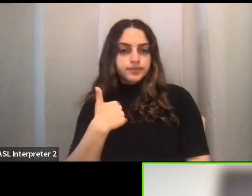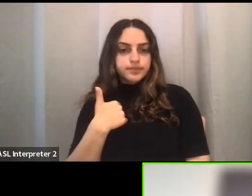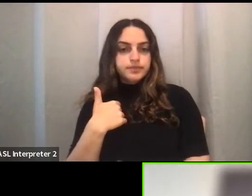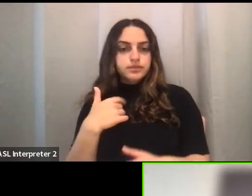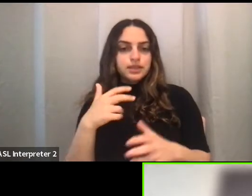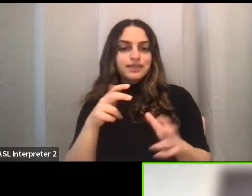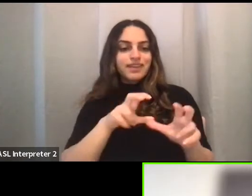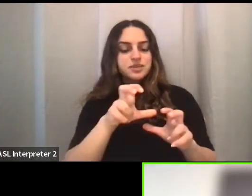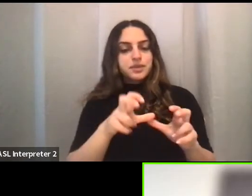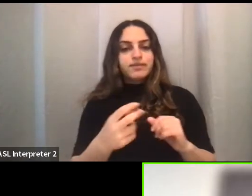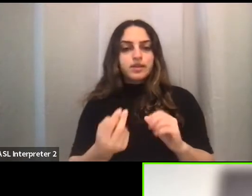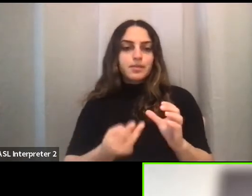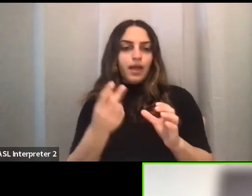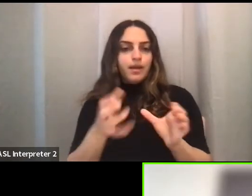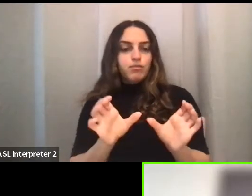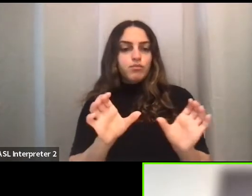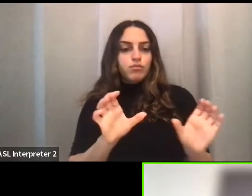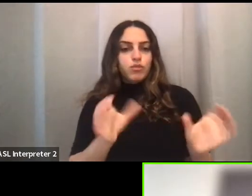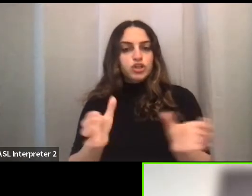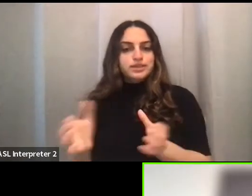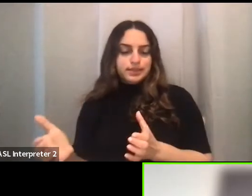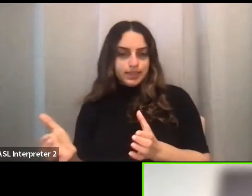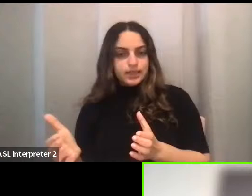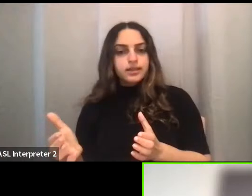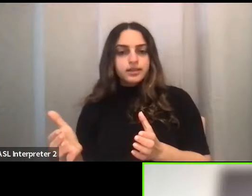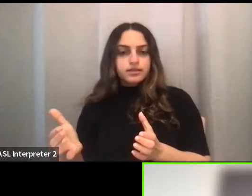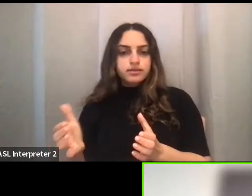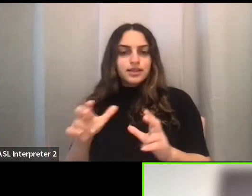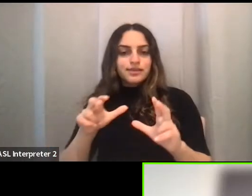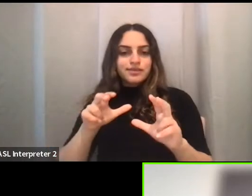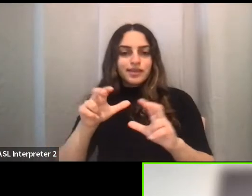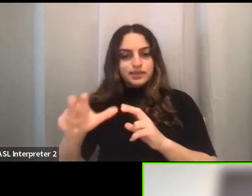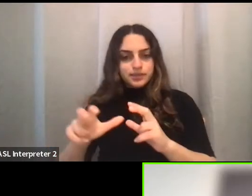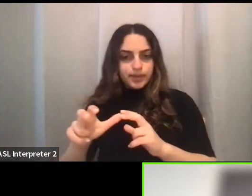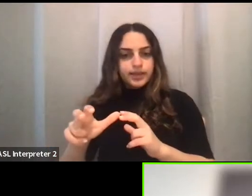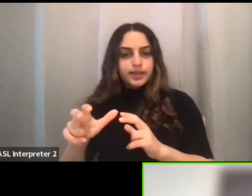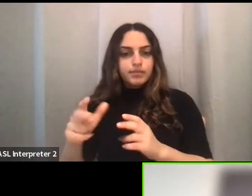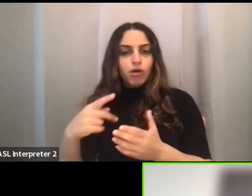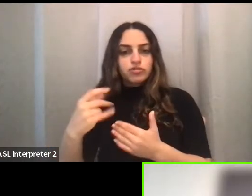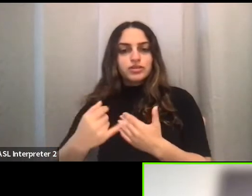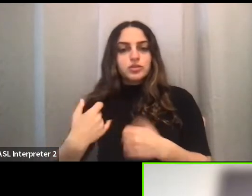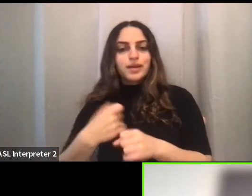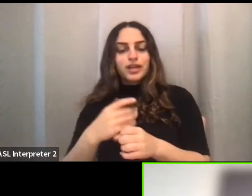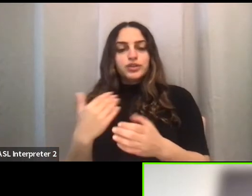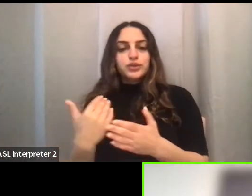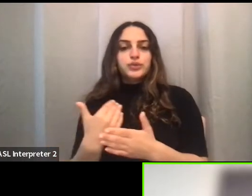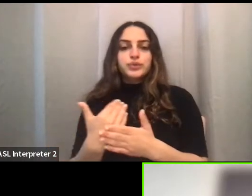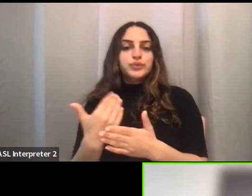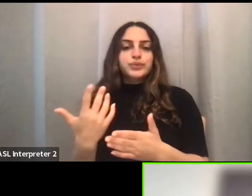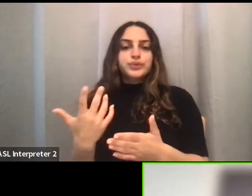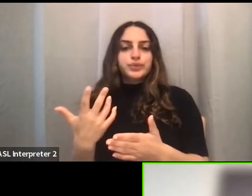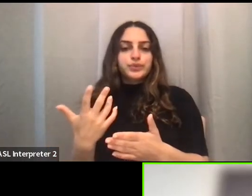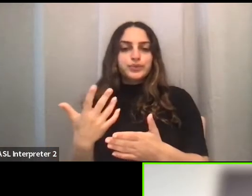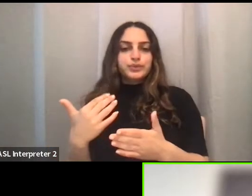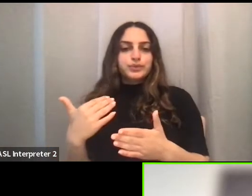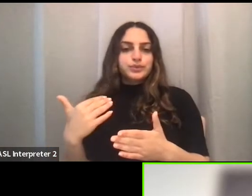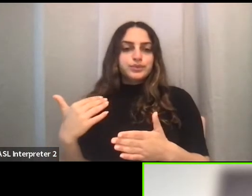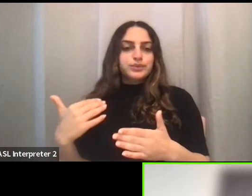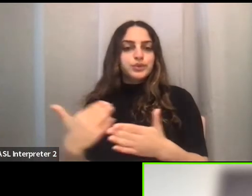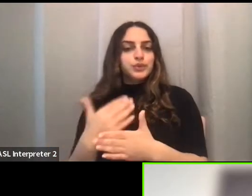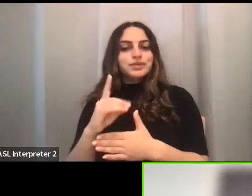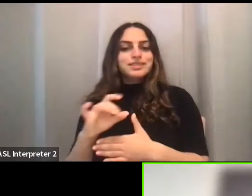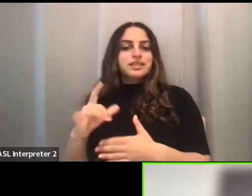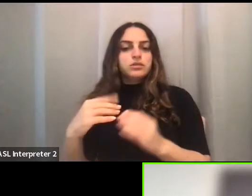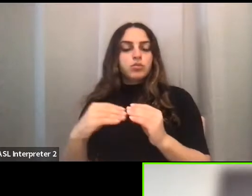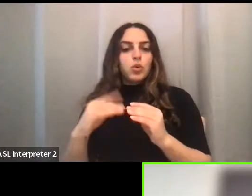project that we are utilizing those investments to create a new generation a new deal that is is much more diverse in